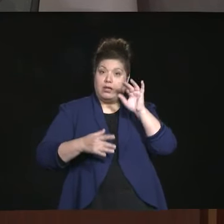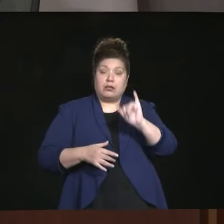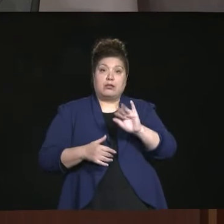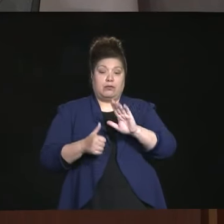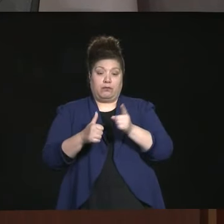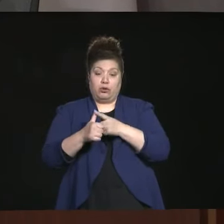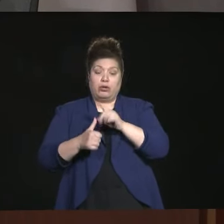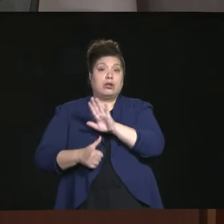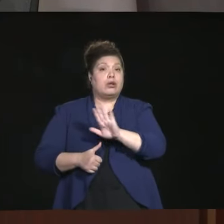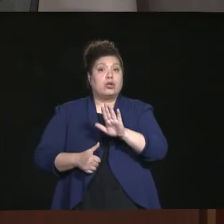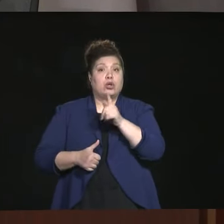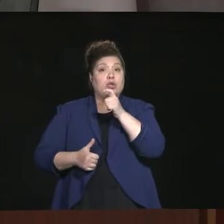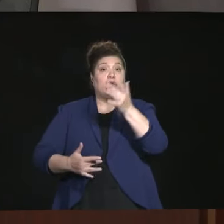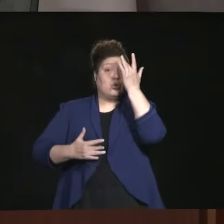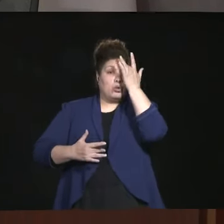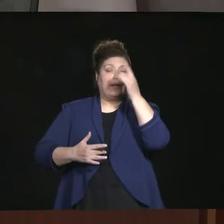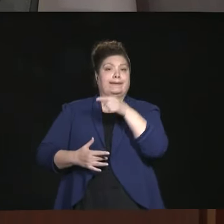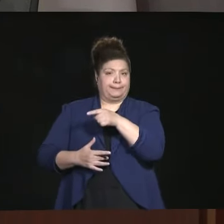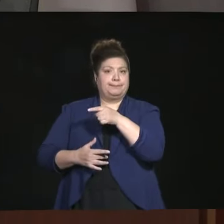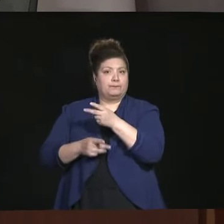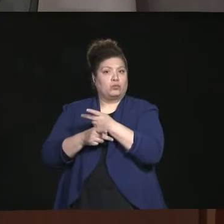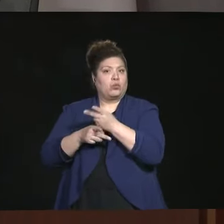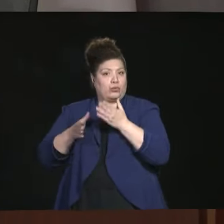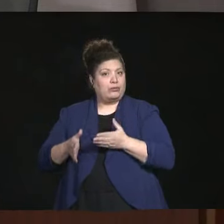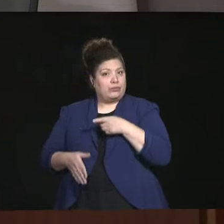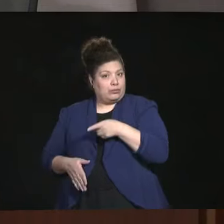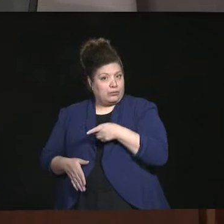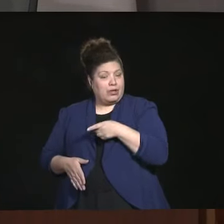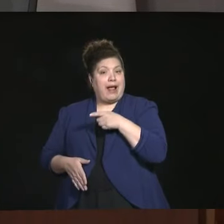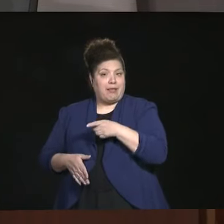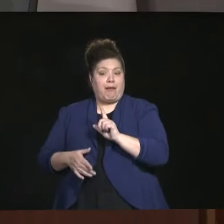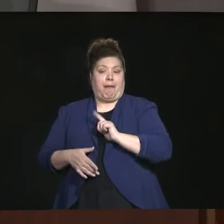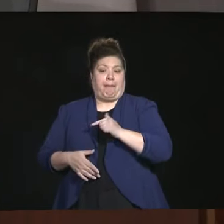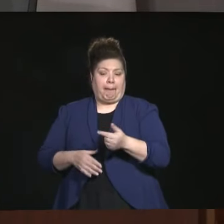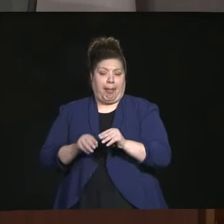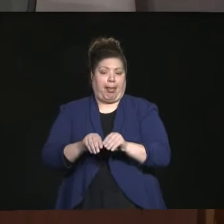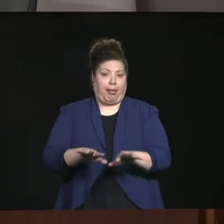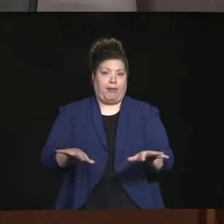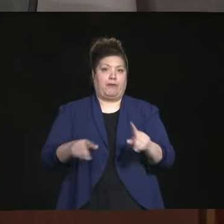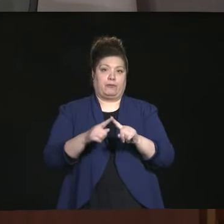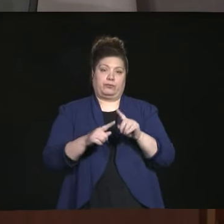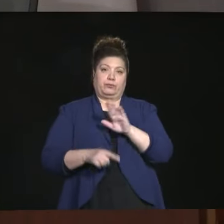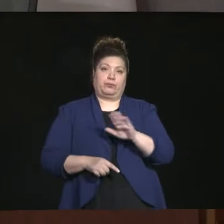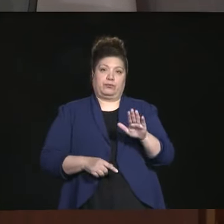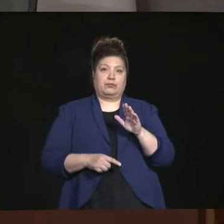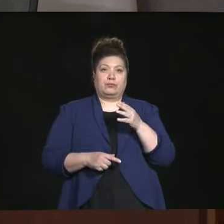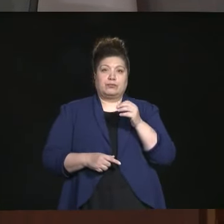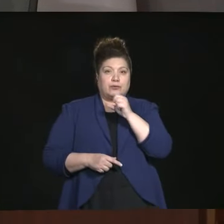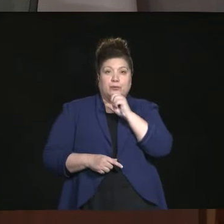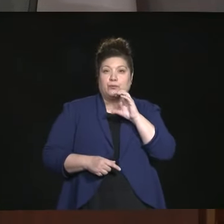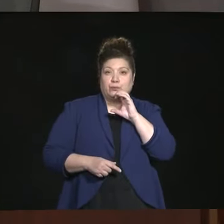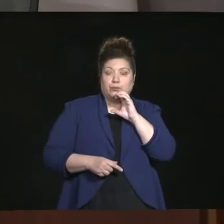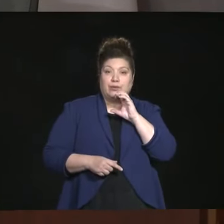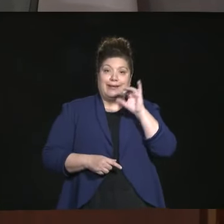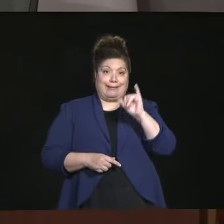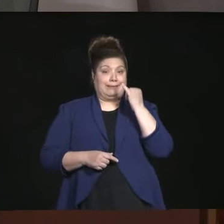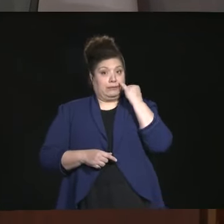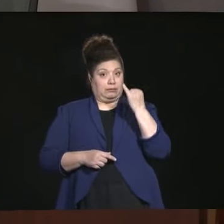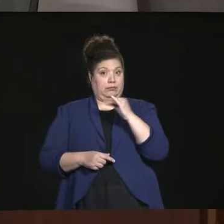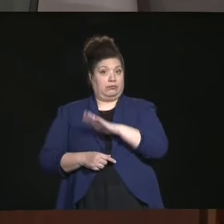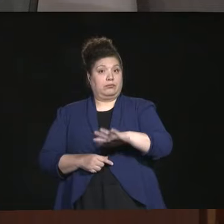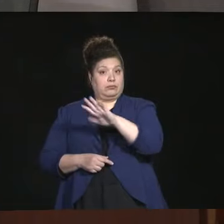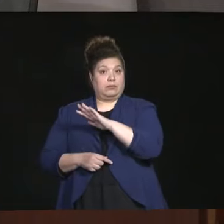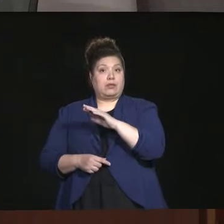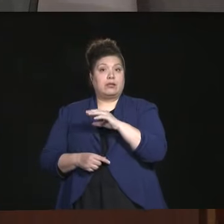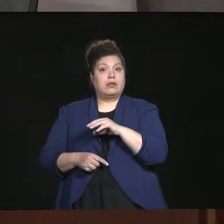the residents. And so those are the kind of settings, actually, where that is going on. So we do